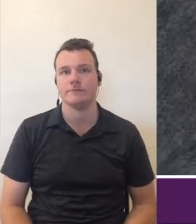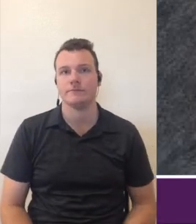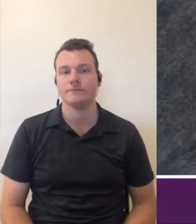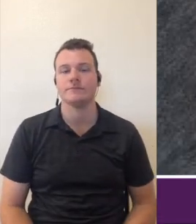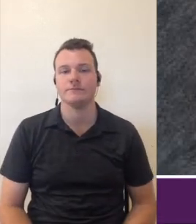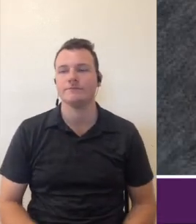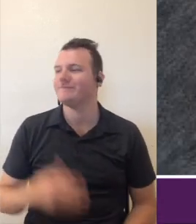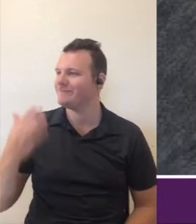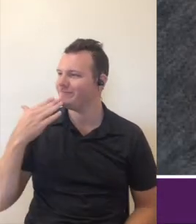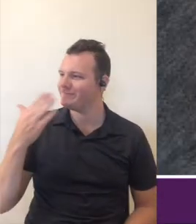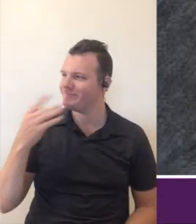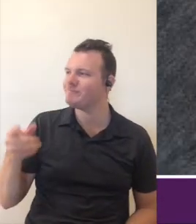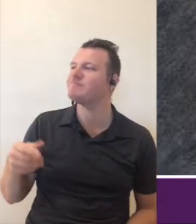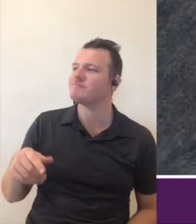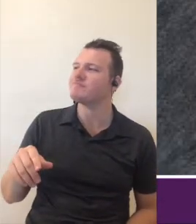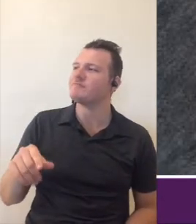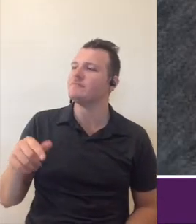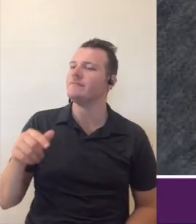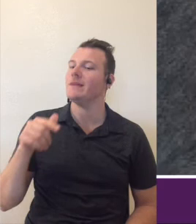to survive in that market.